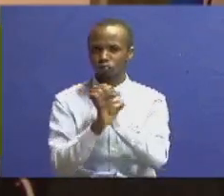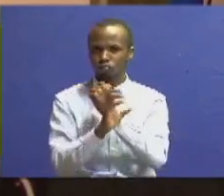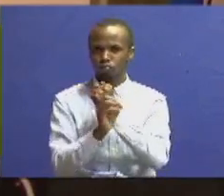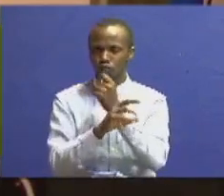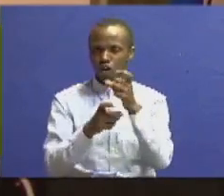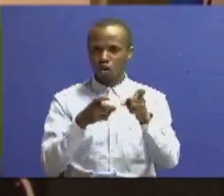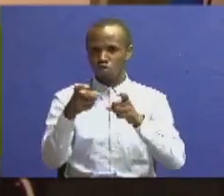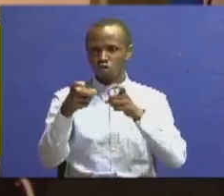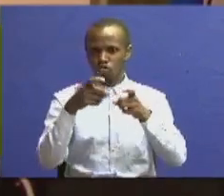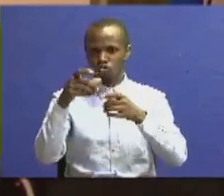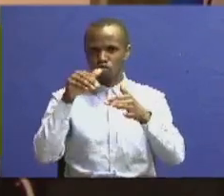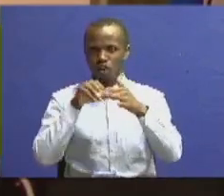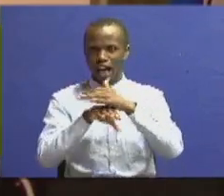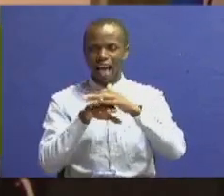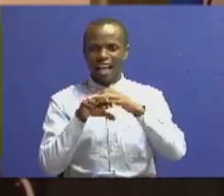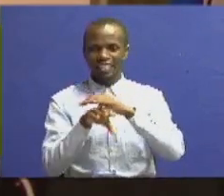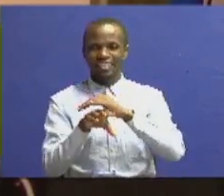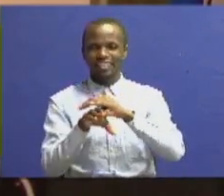as we access